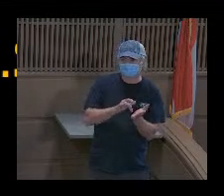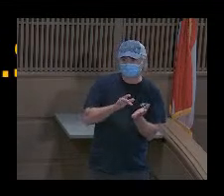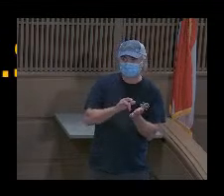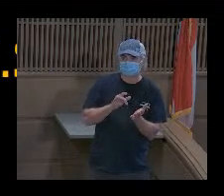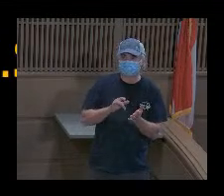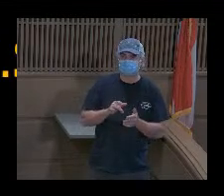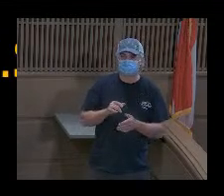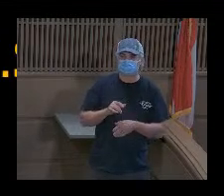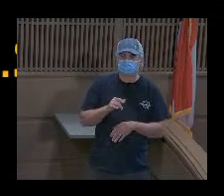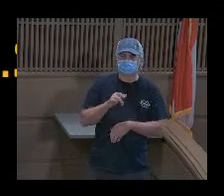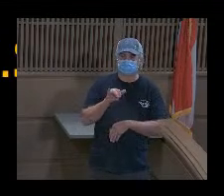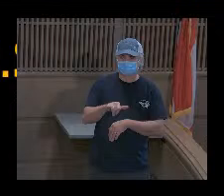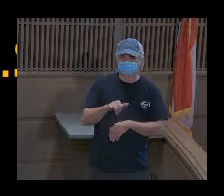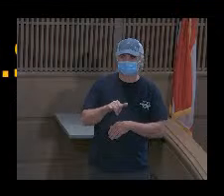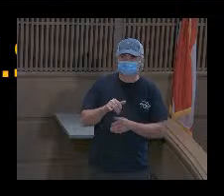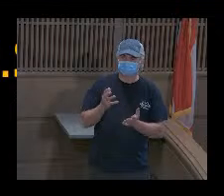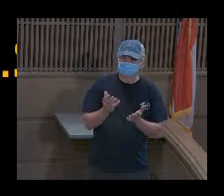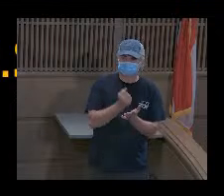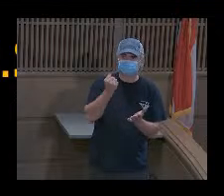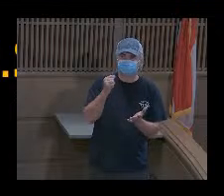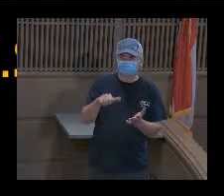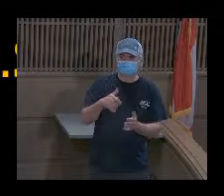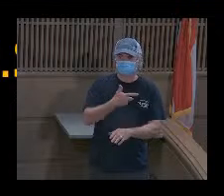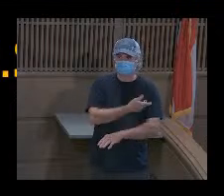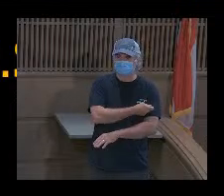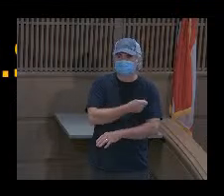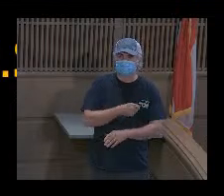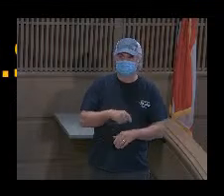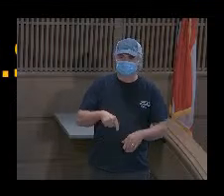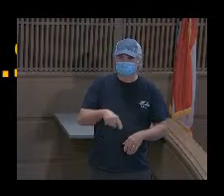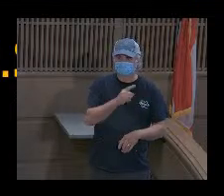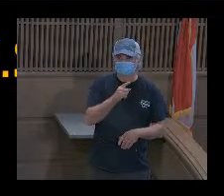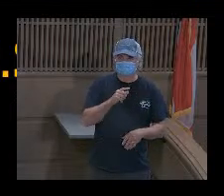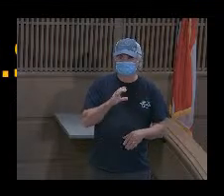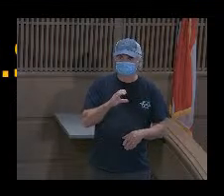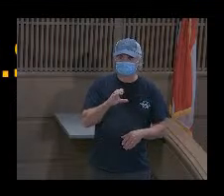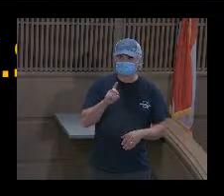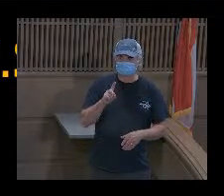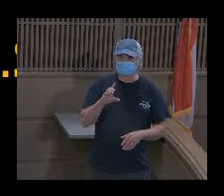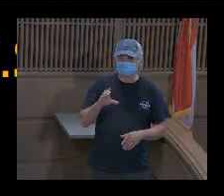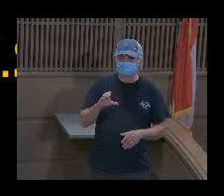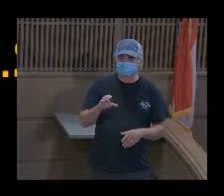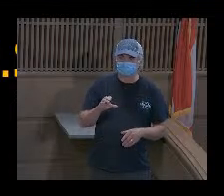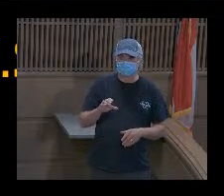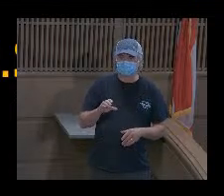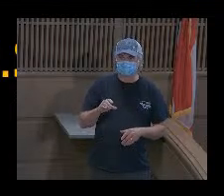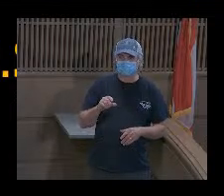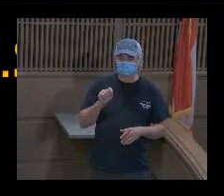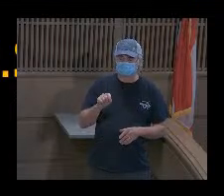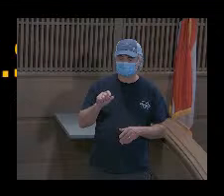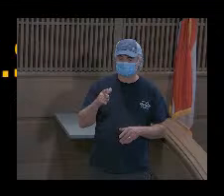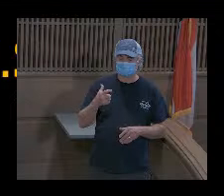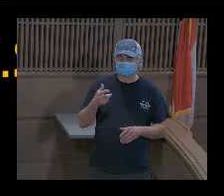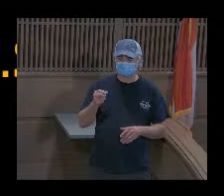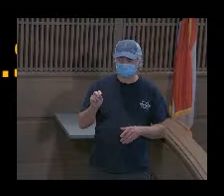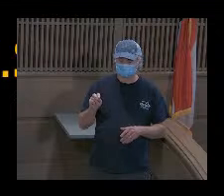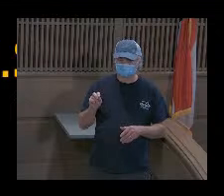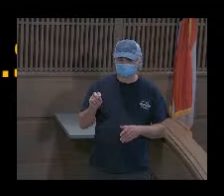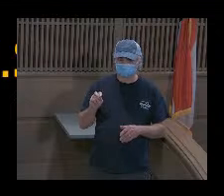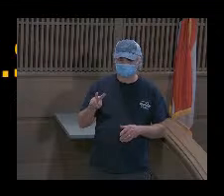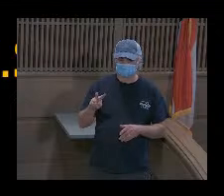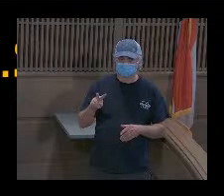If you have questions about the vaccine, go to the CDC website. Talk to your doctor. Get